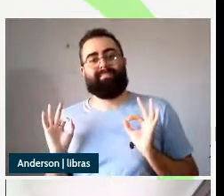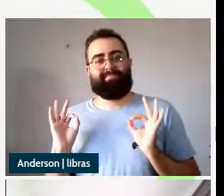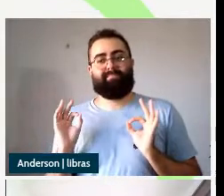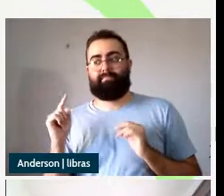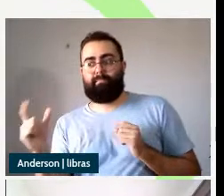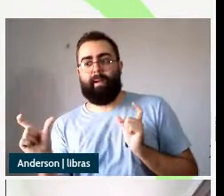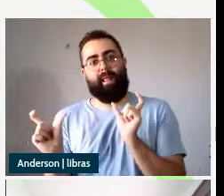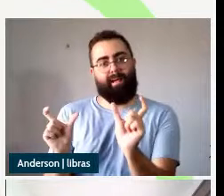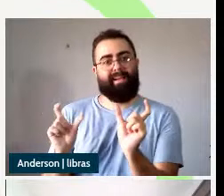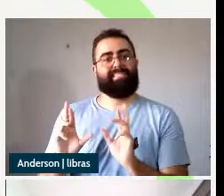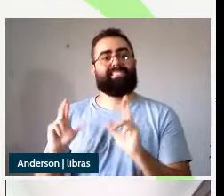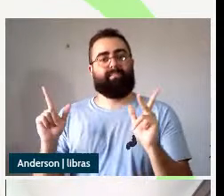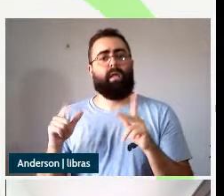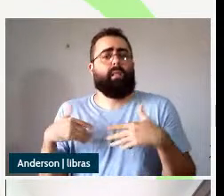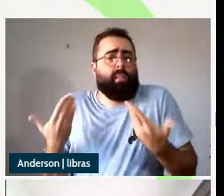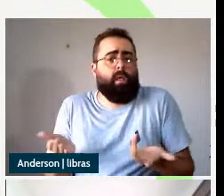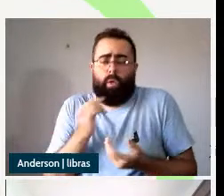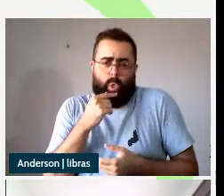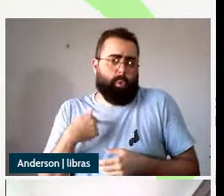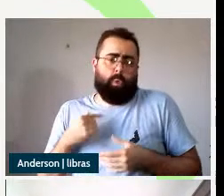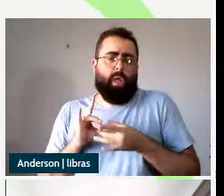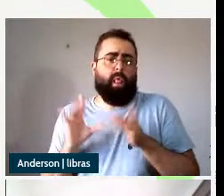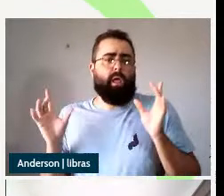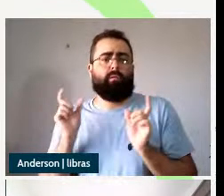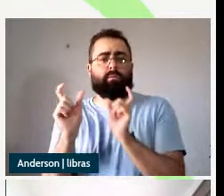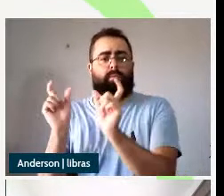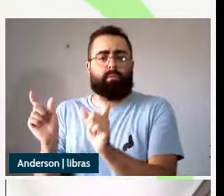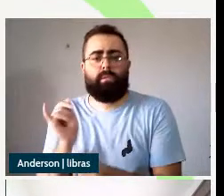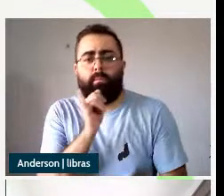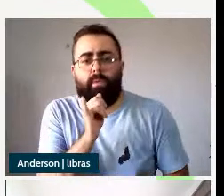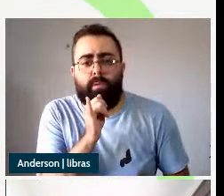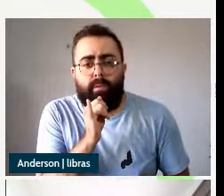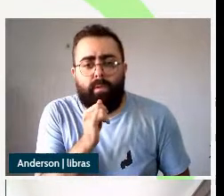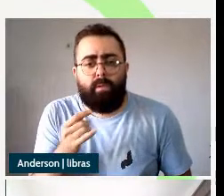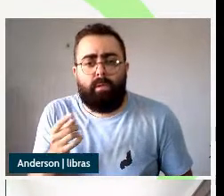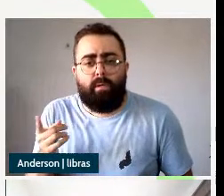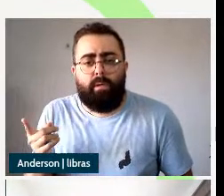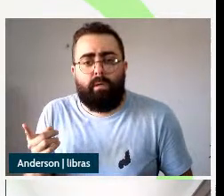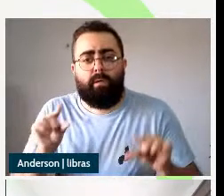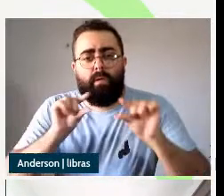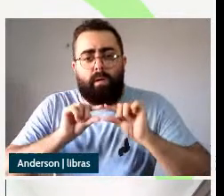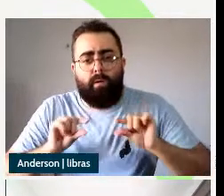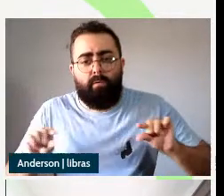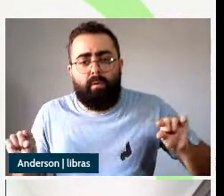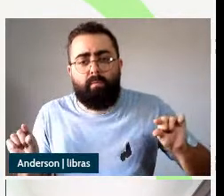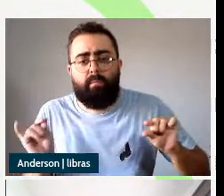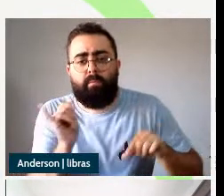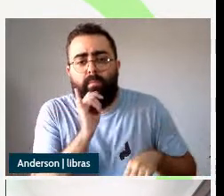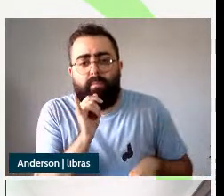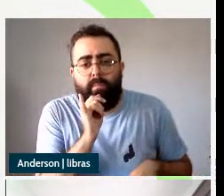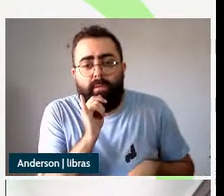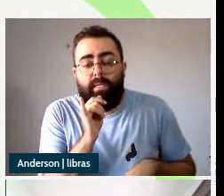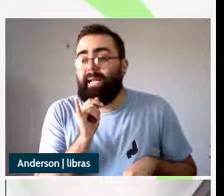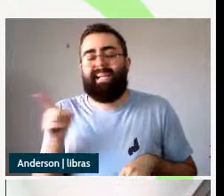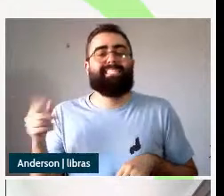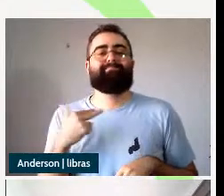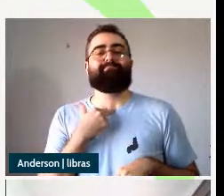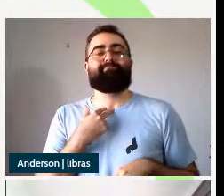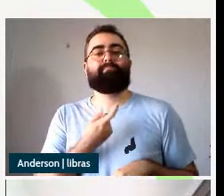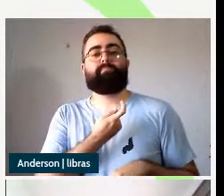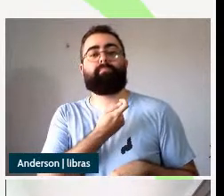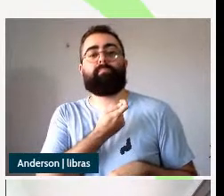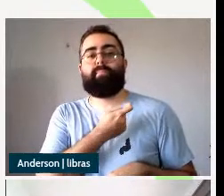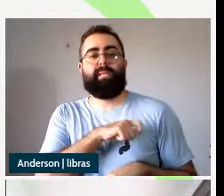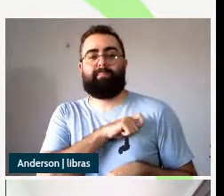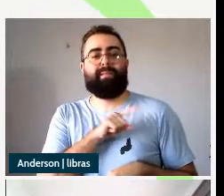freely. And in languages such as English for instance which is not possible in Spanish it may be even more than